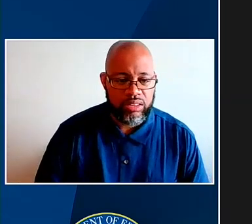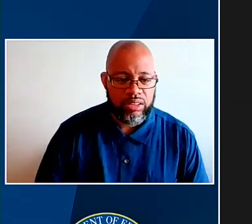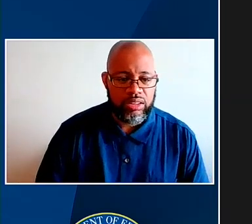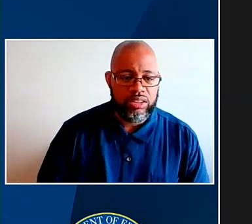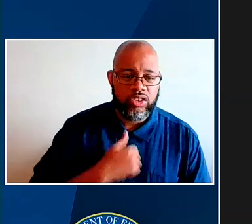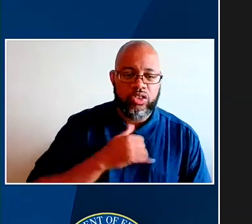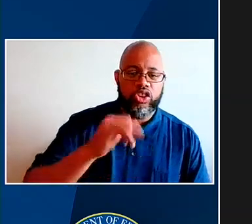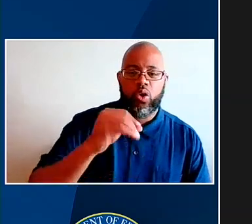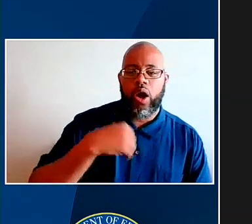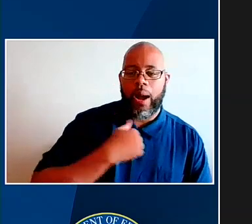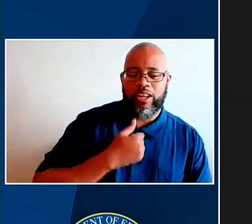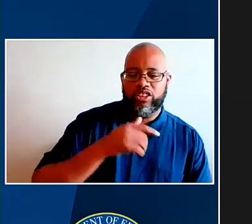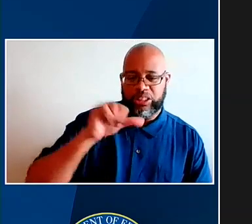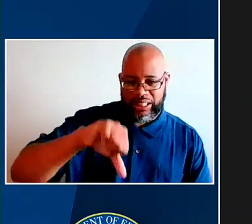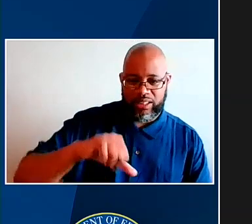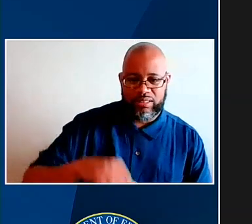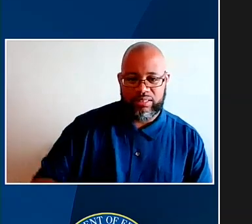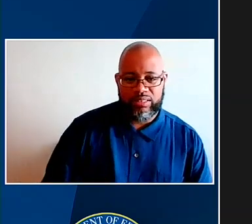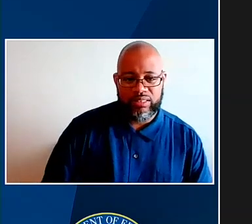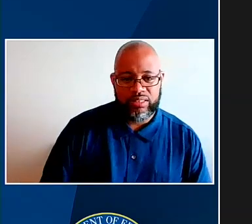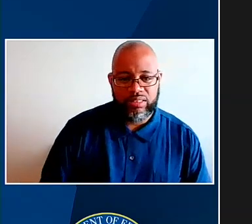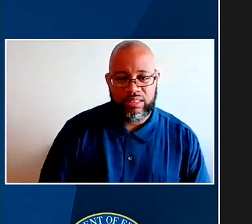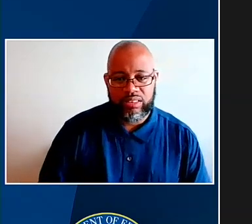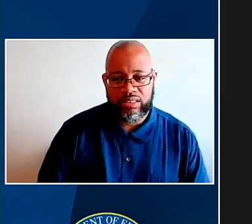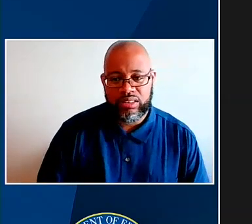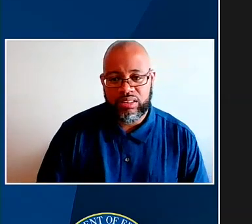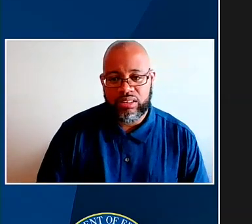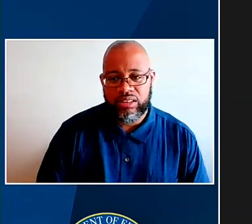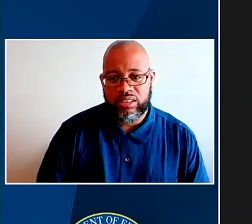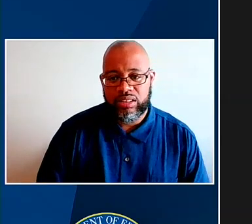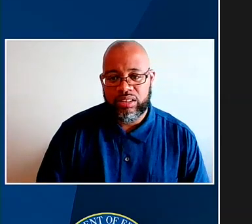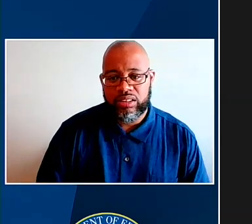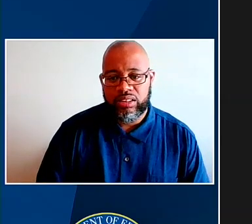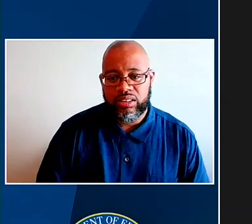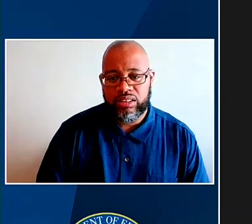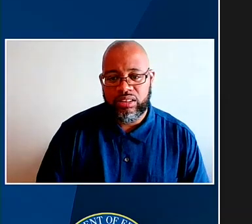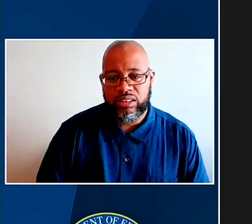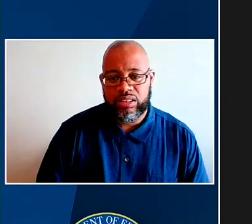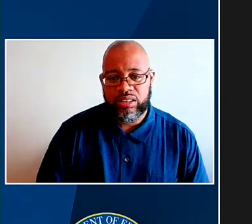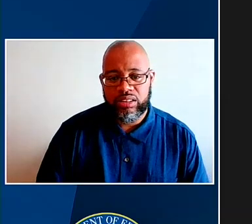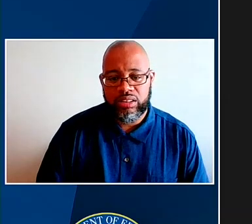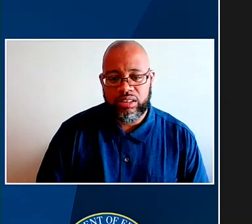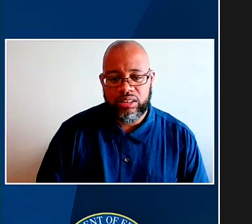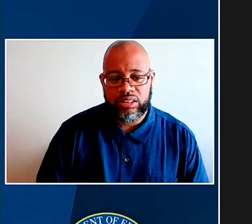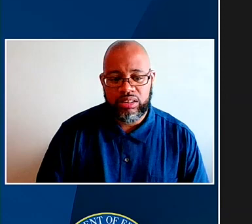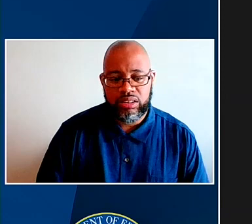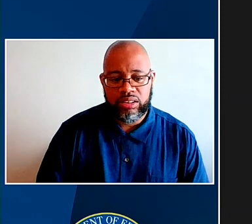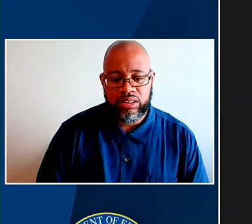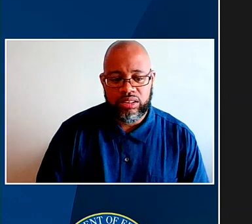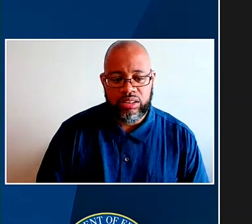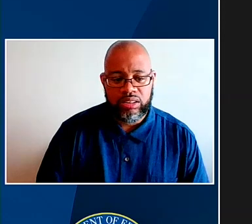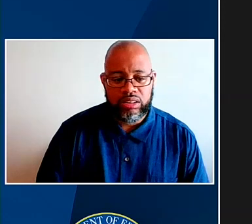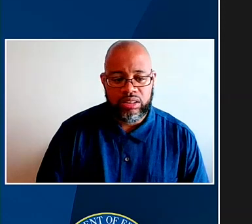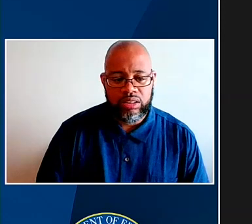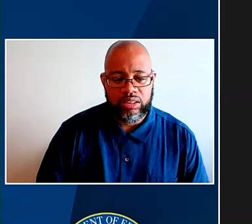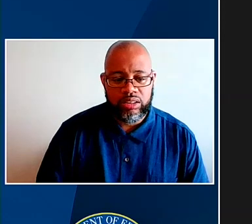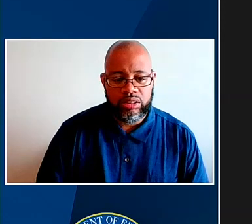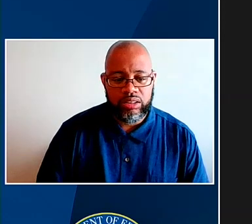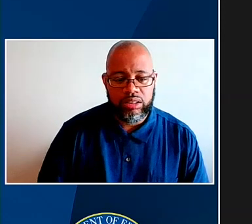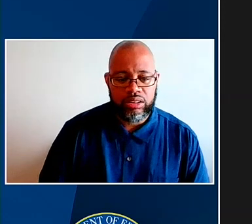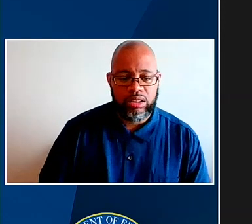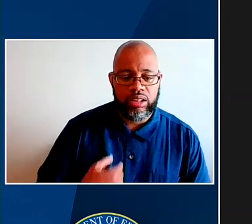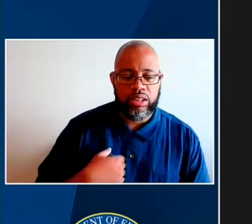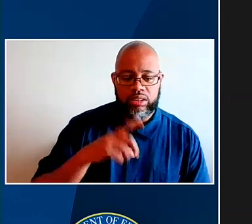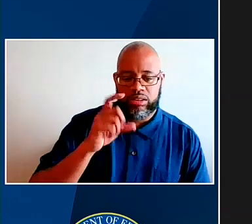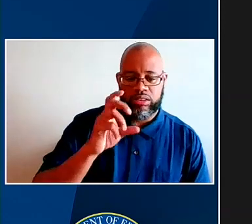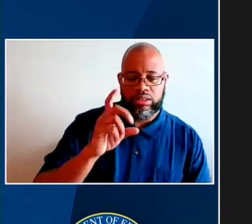apologize. Joe Blondin was sideways. Gotcha. Yeah, and Dom was down. Oh, and Dom.